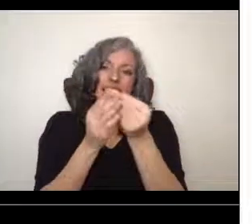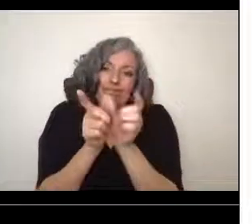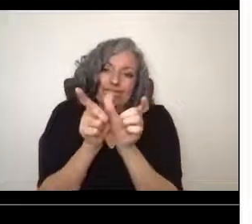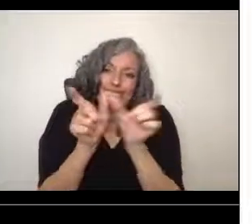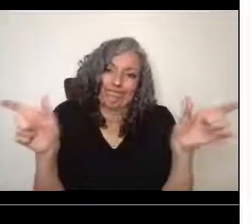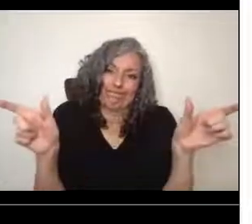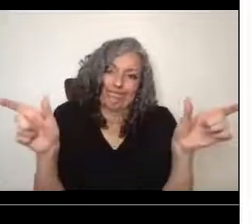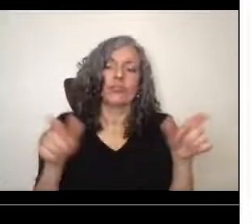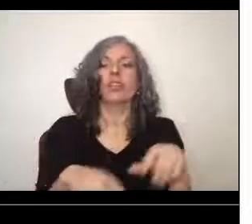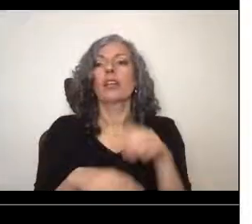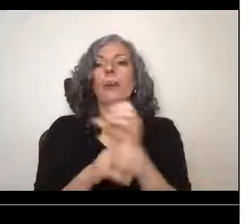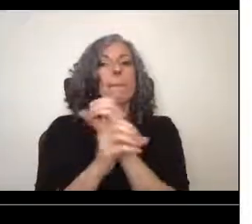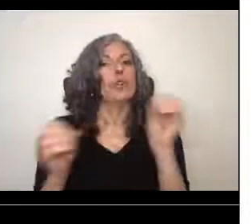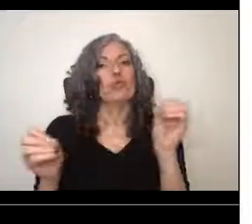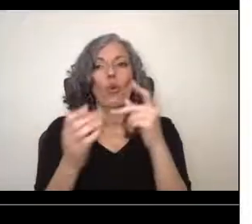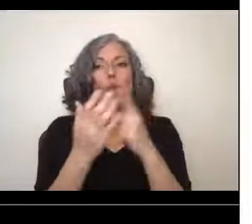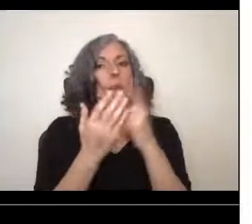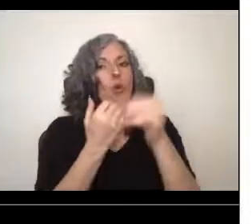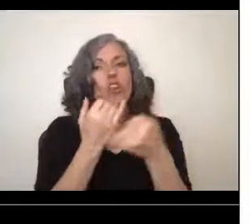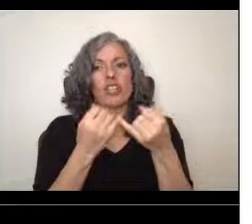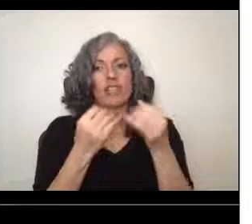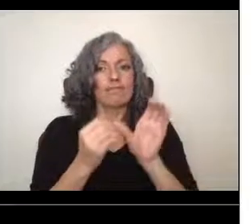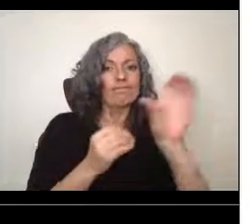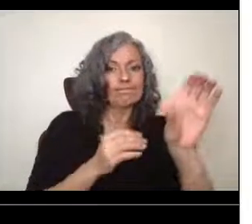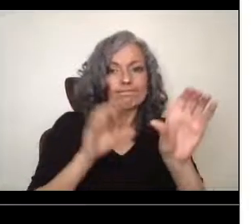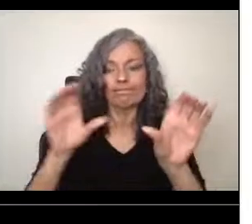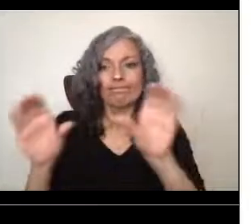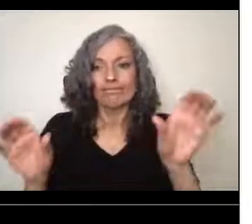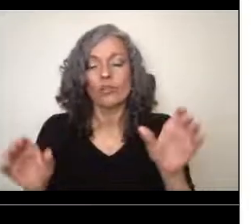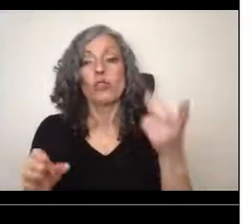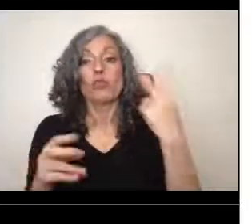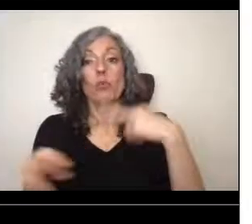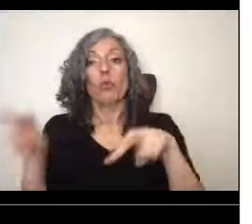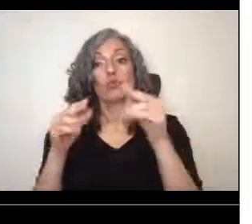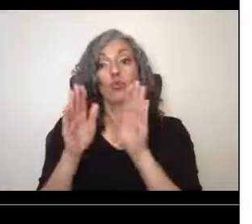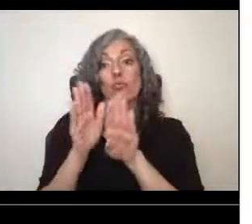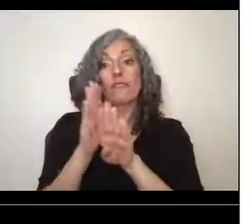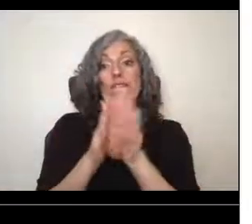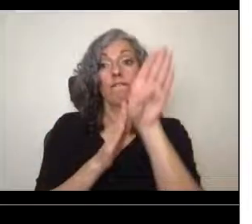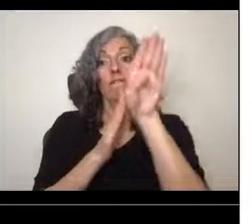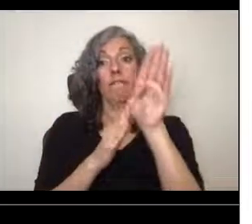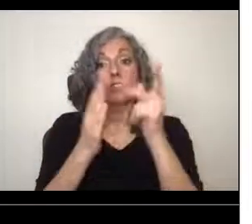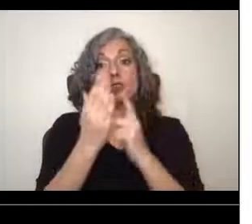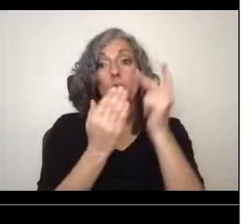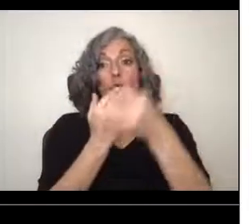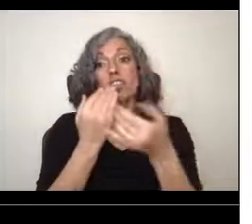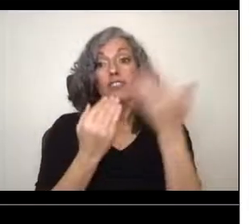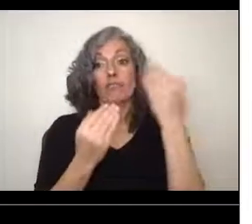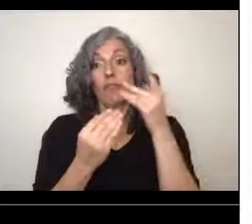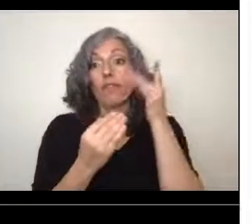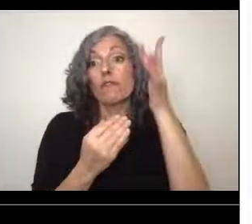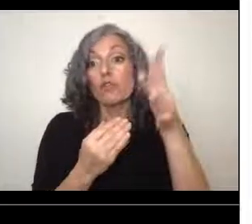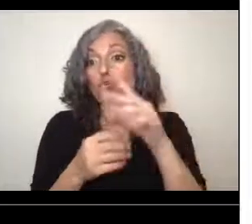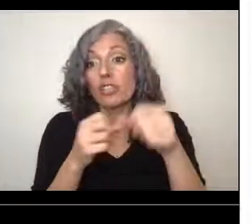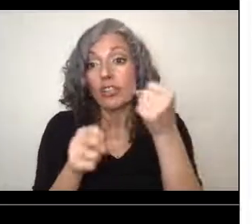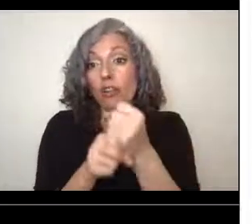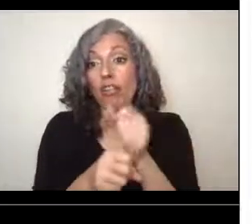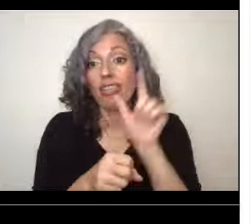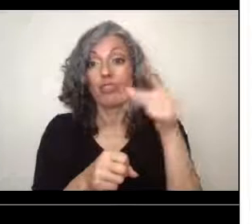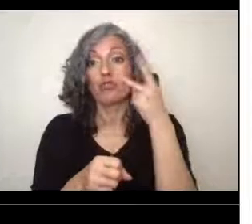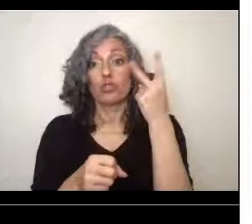projects to allocate. So one of the primary practices is we look to advance projects from future years. Later in the agenda, you'll see two examples